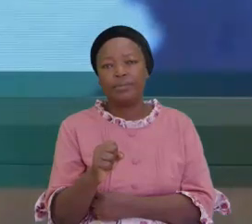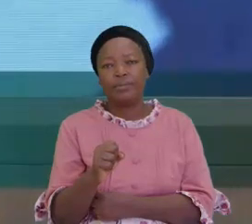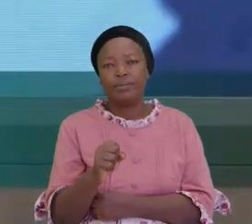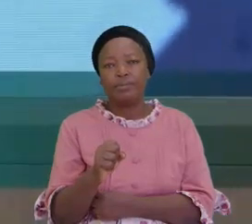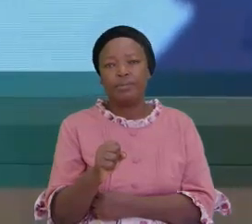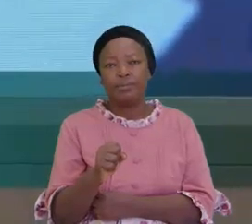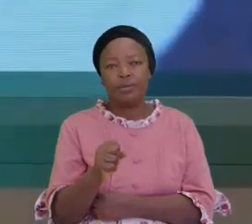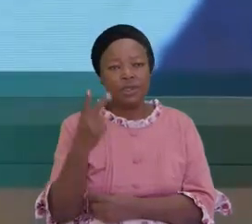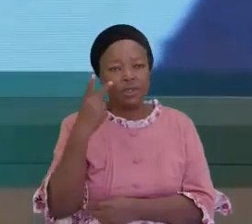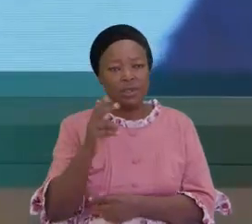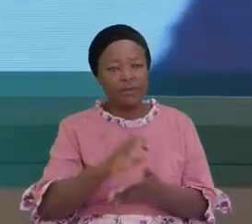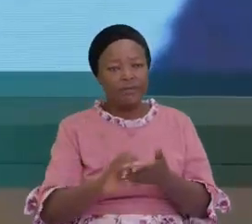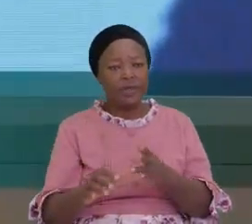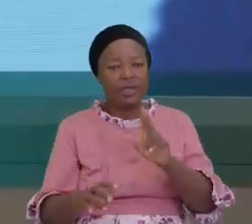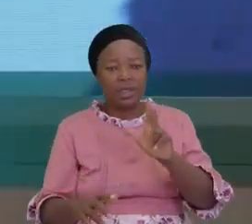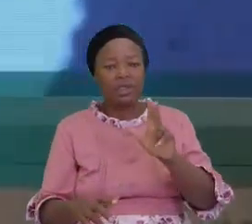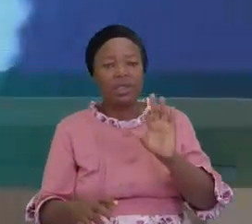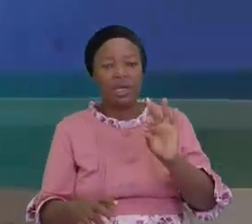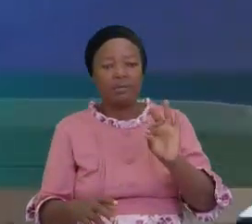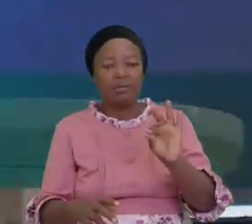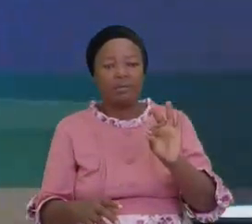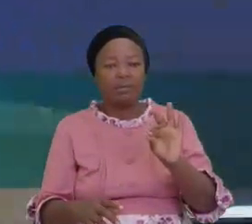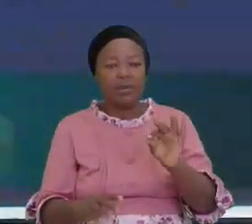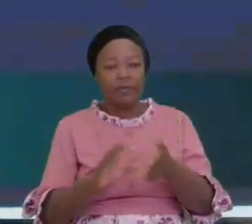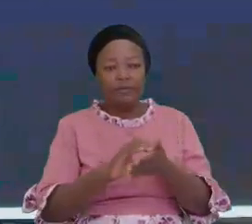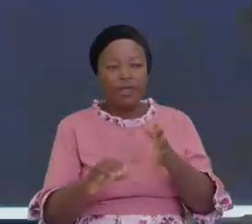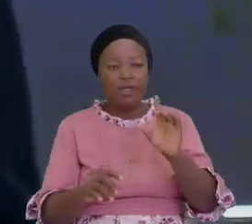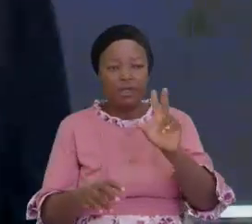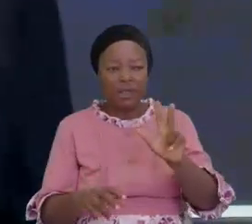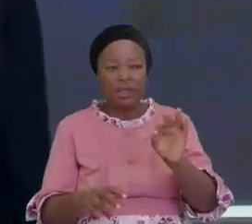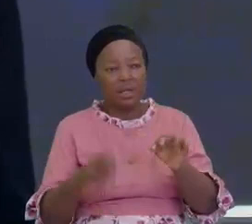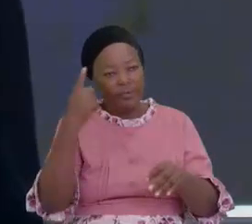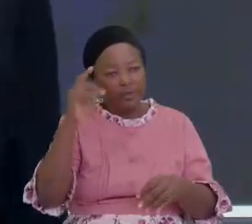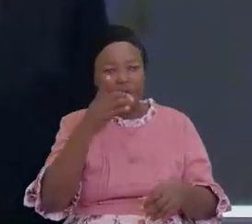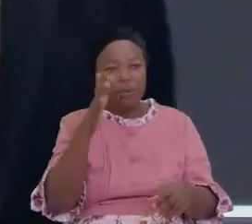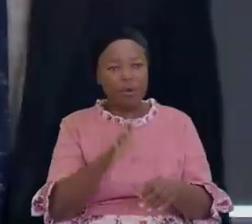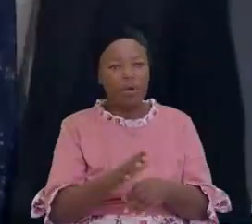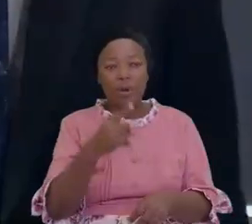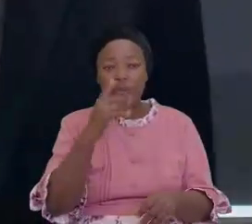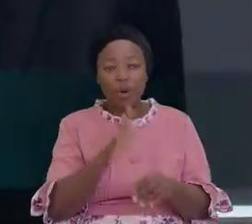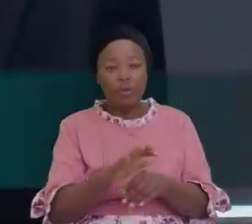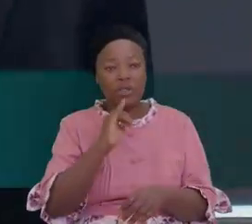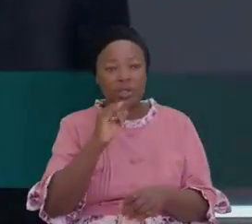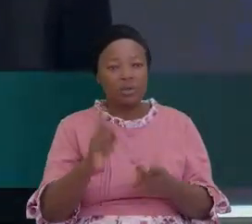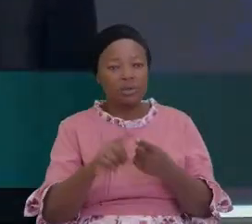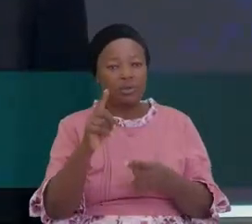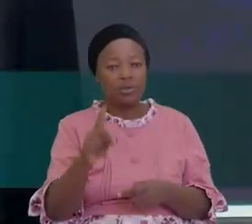Look at verse 39. In verse 39, for the promise is unto you.